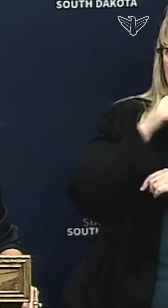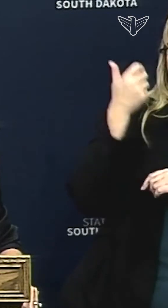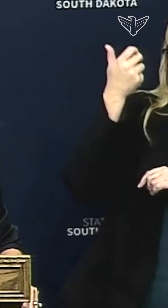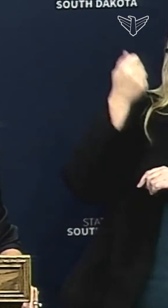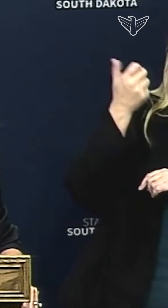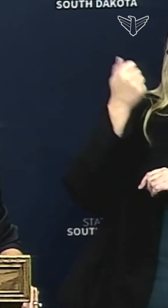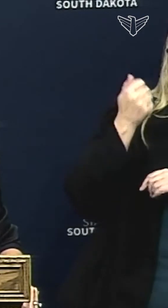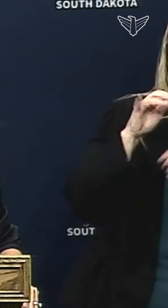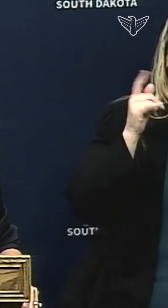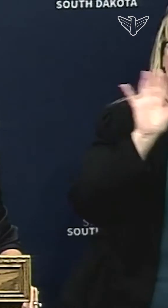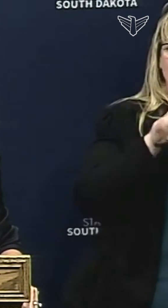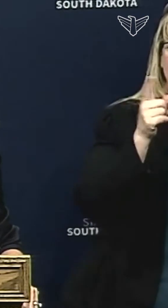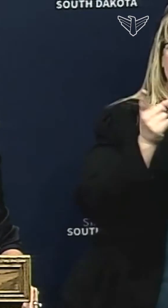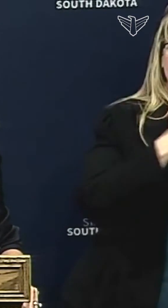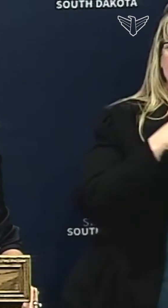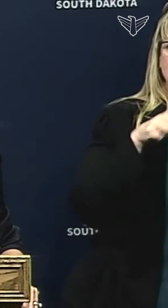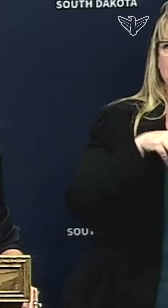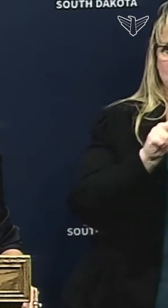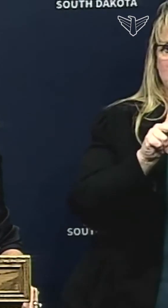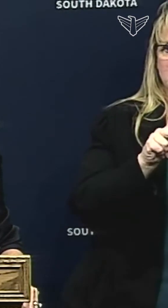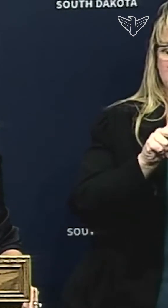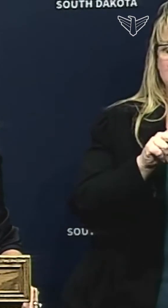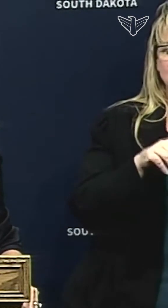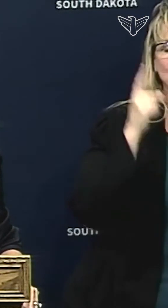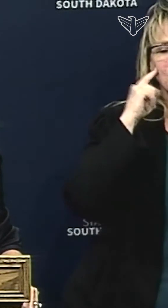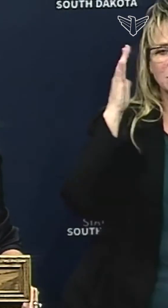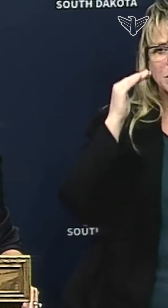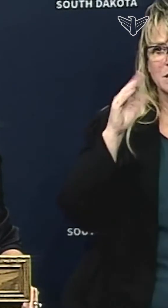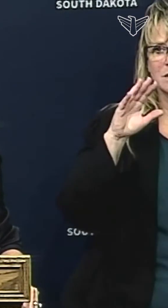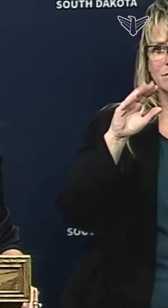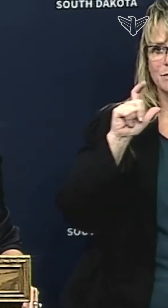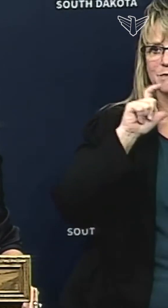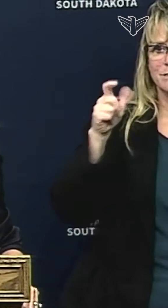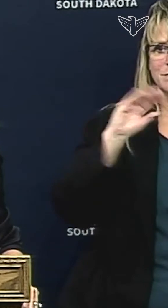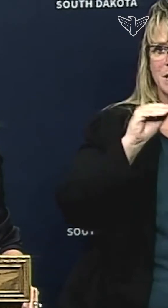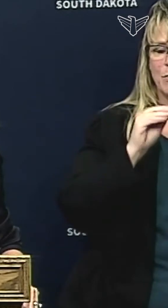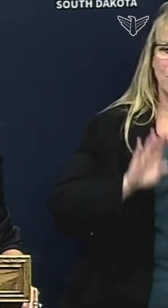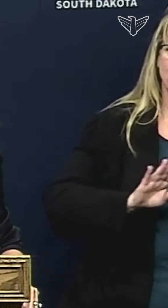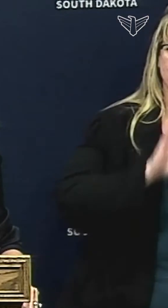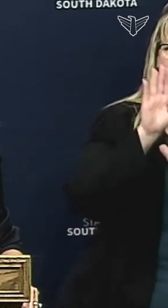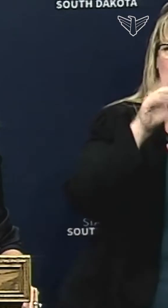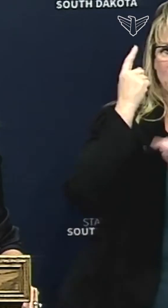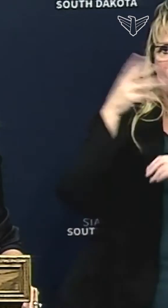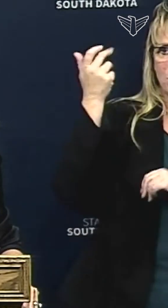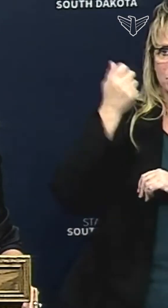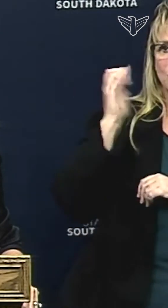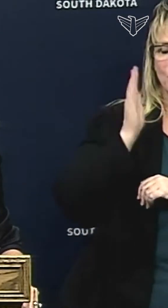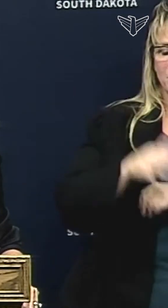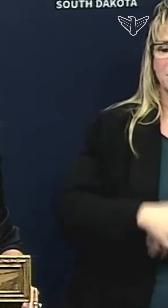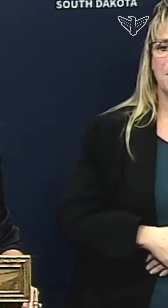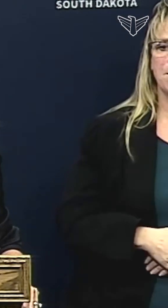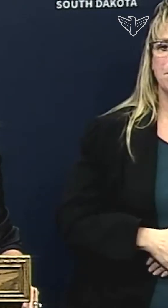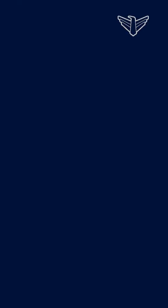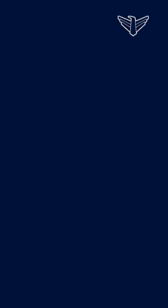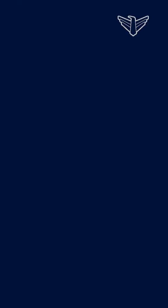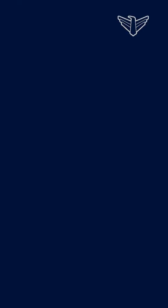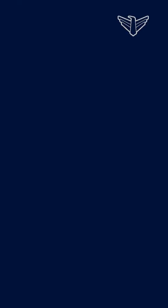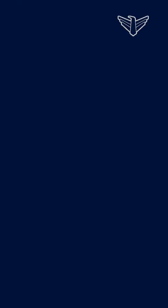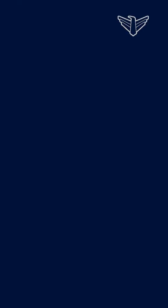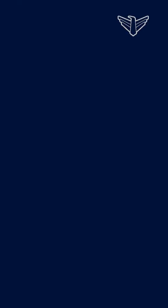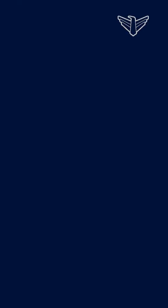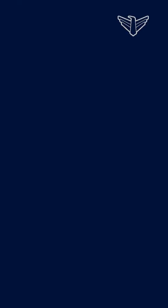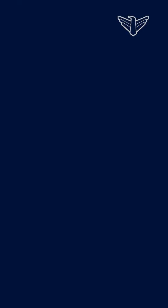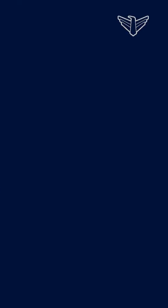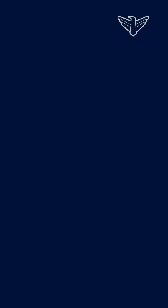first opportunity, we're expecting a big surge. Governor Noem asks that flags be flown at half-staff next Monday to honor